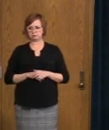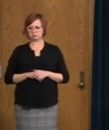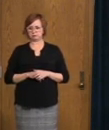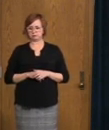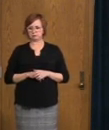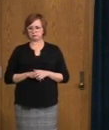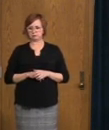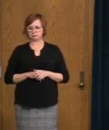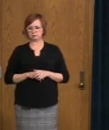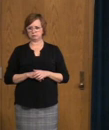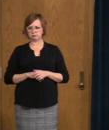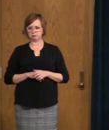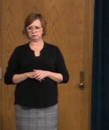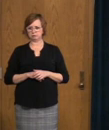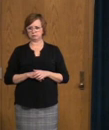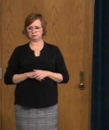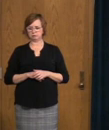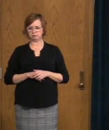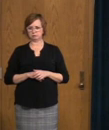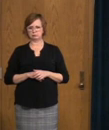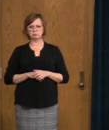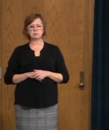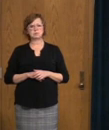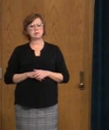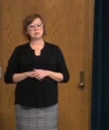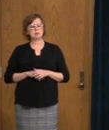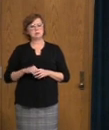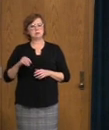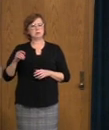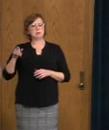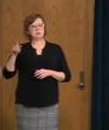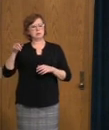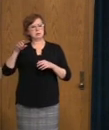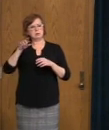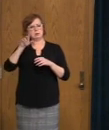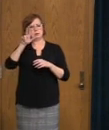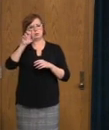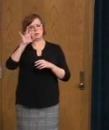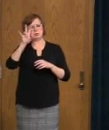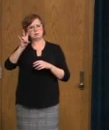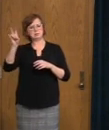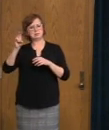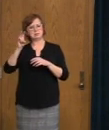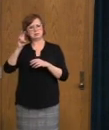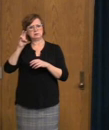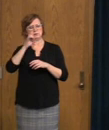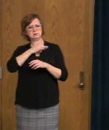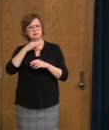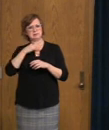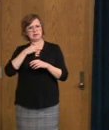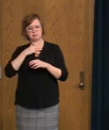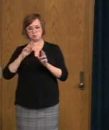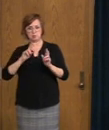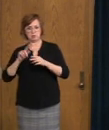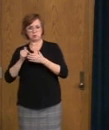The selection of service slowdowns is obviously a difficult one to make. We know